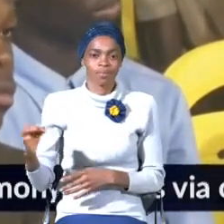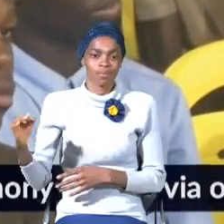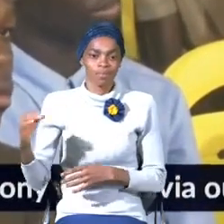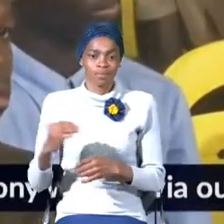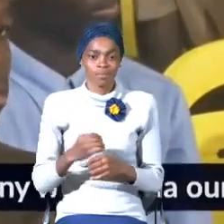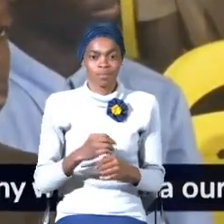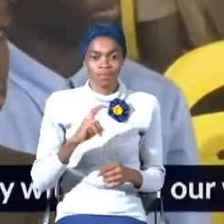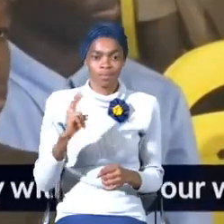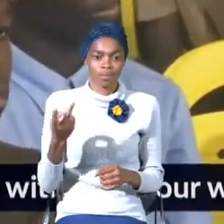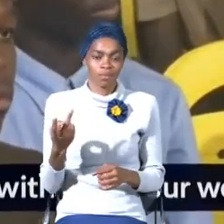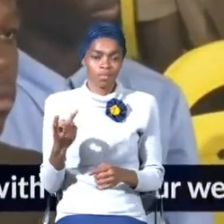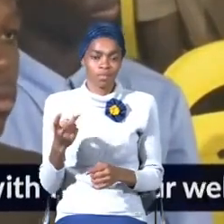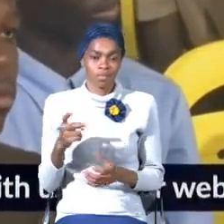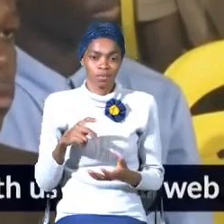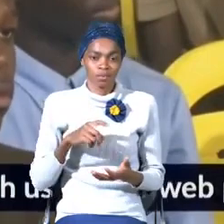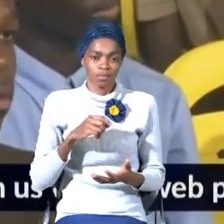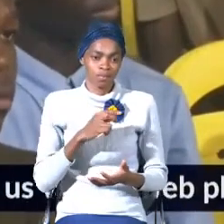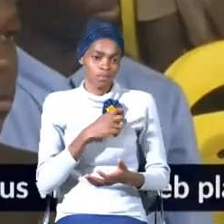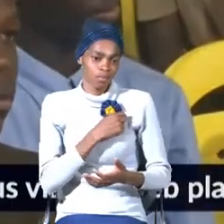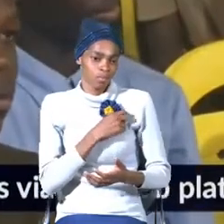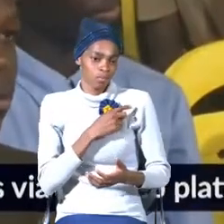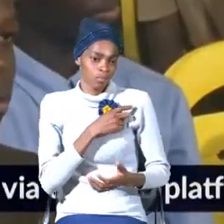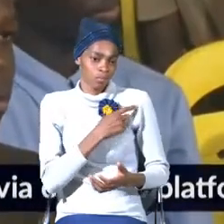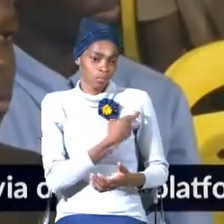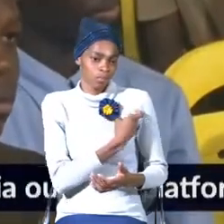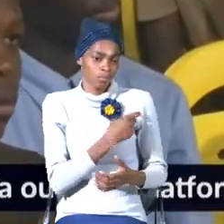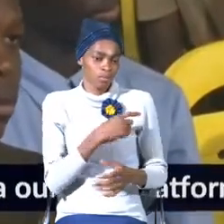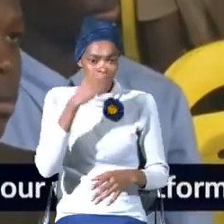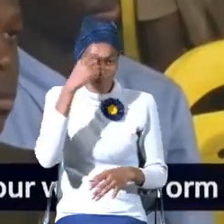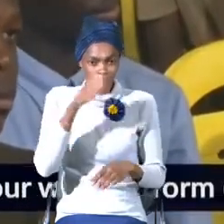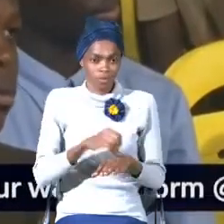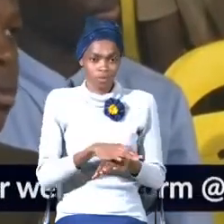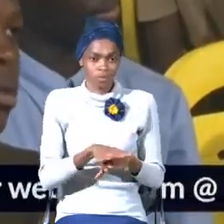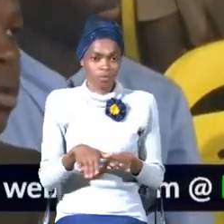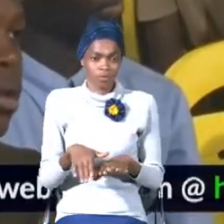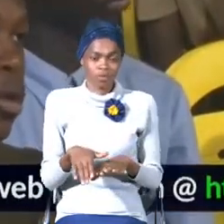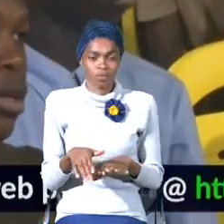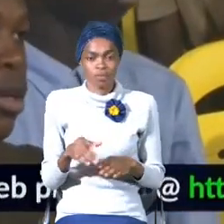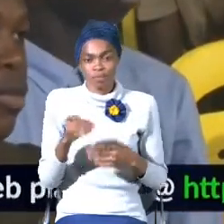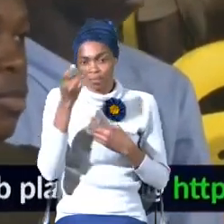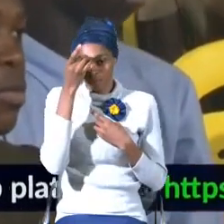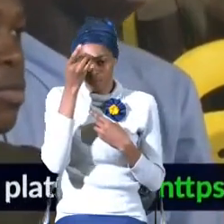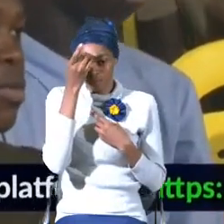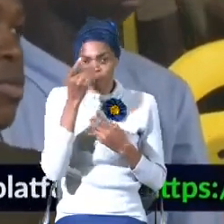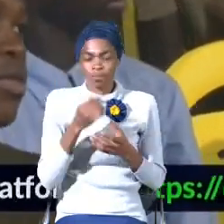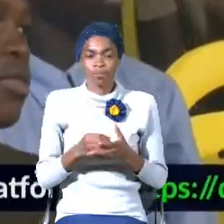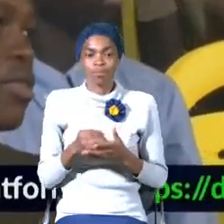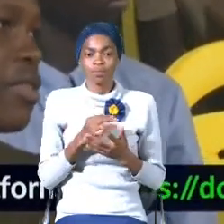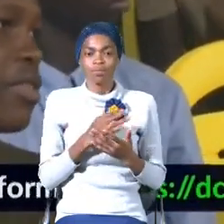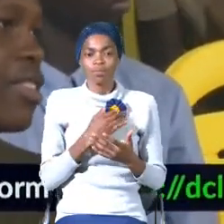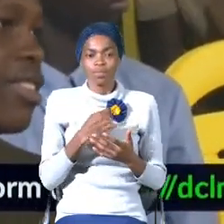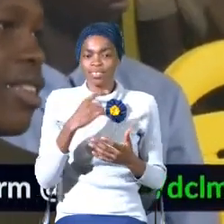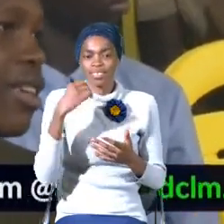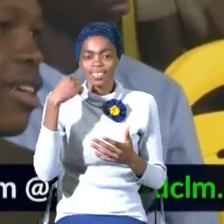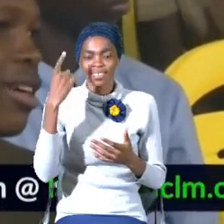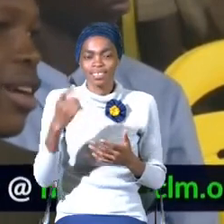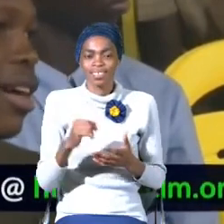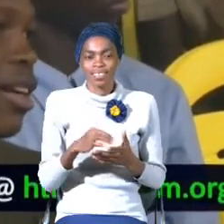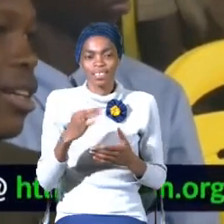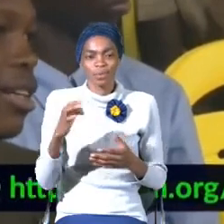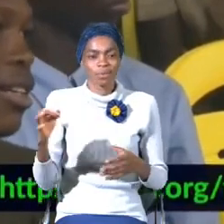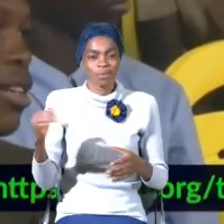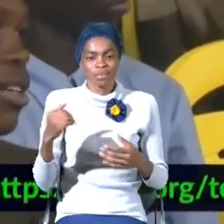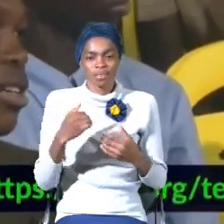weak. I'm sure he's talking about the second vaccine of the COVID-19. And then he says, he was feeling